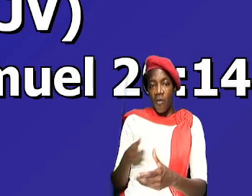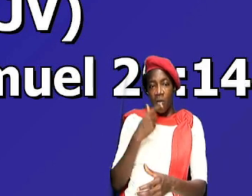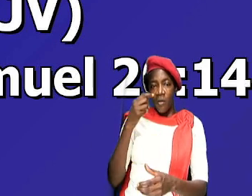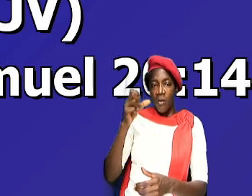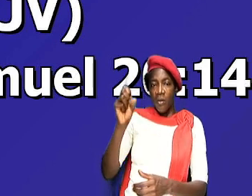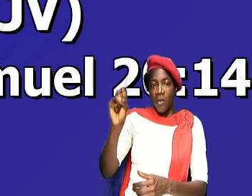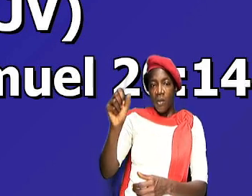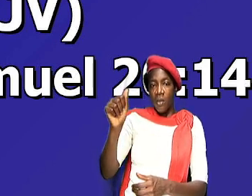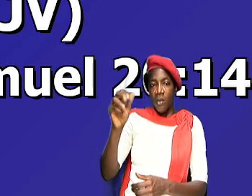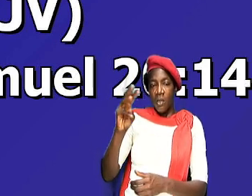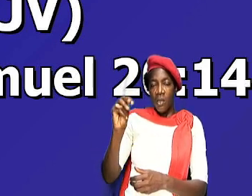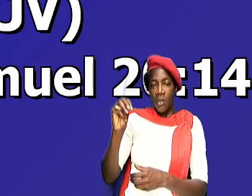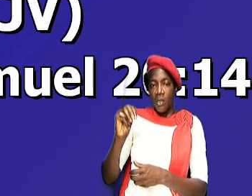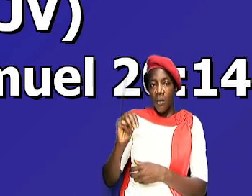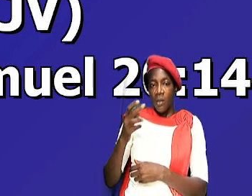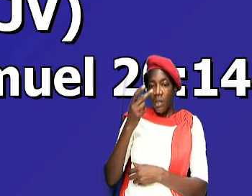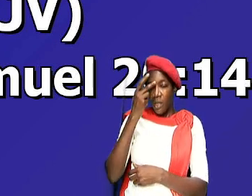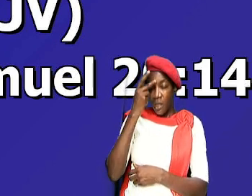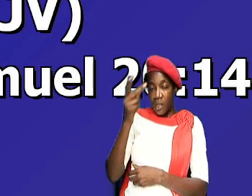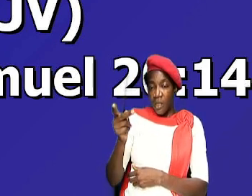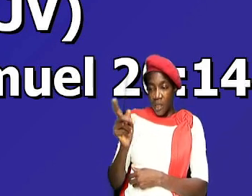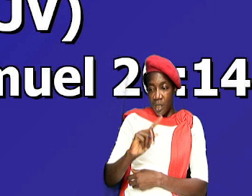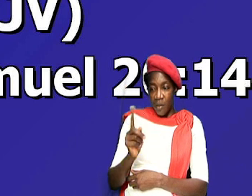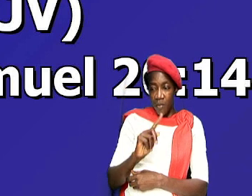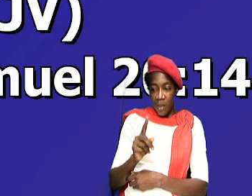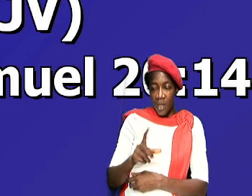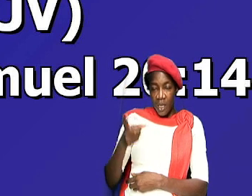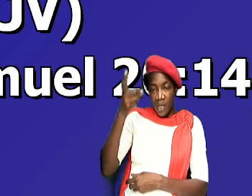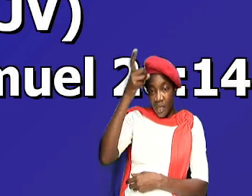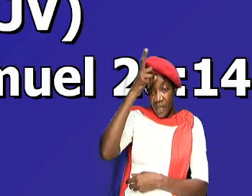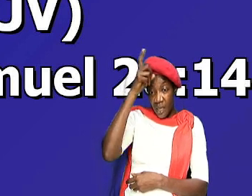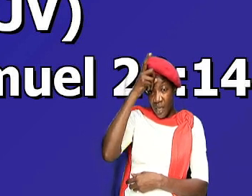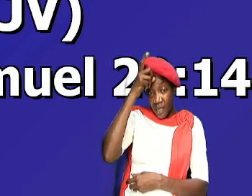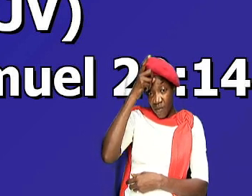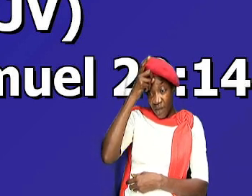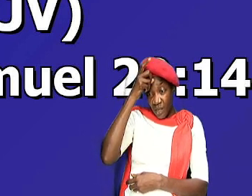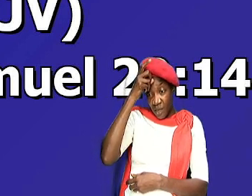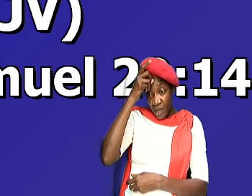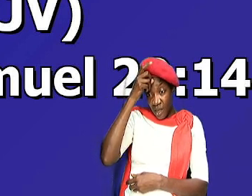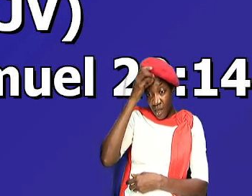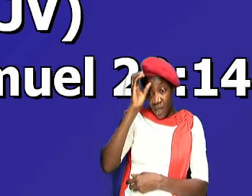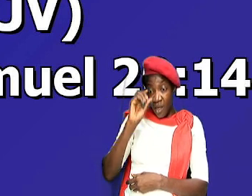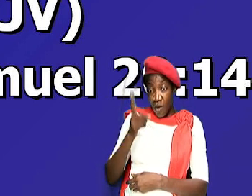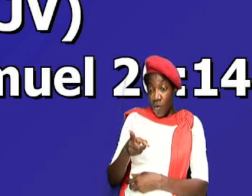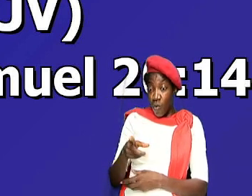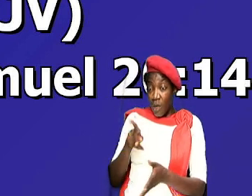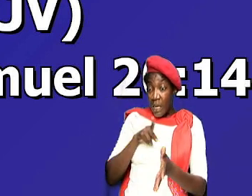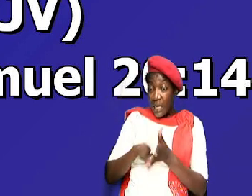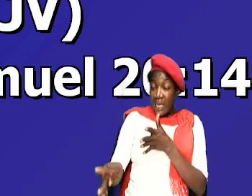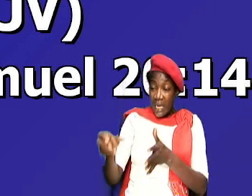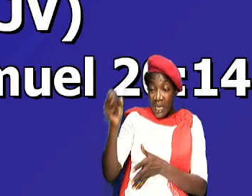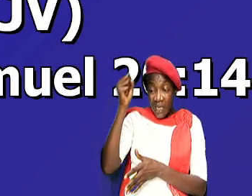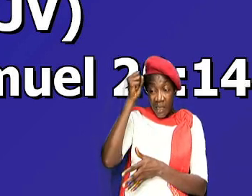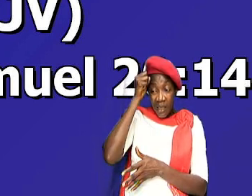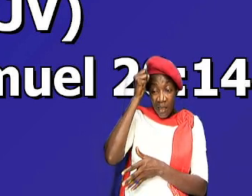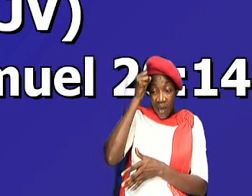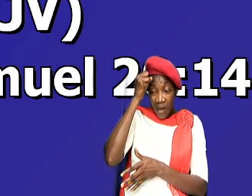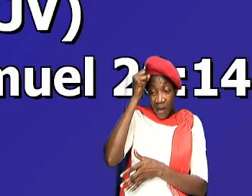1 Samuel, we are going to see where David could have killed Saul. And